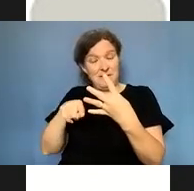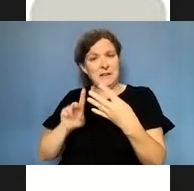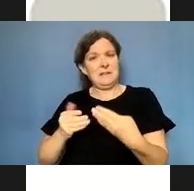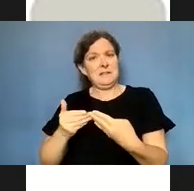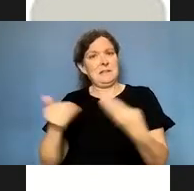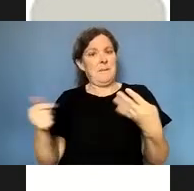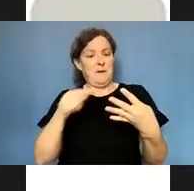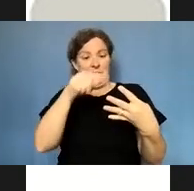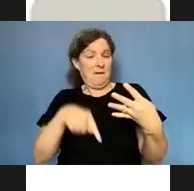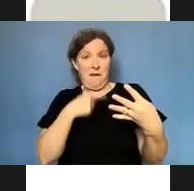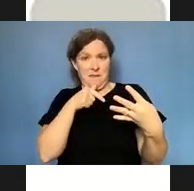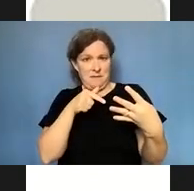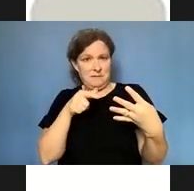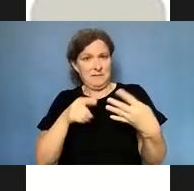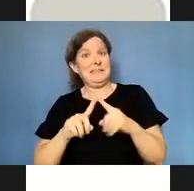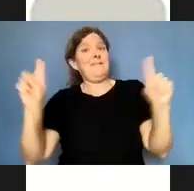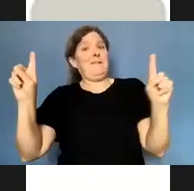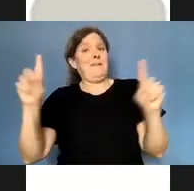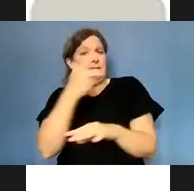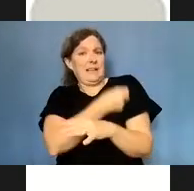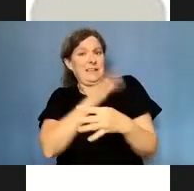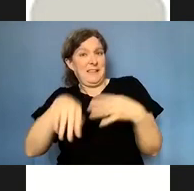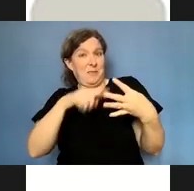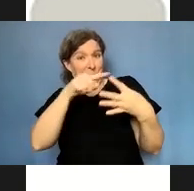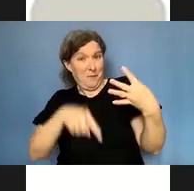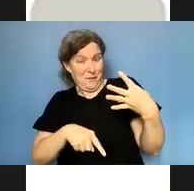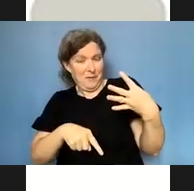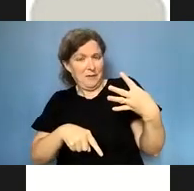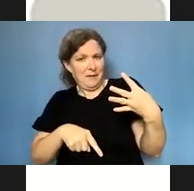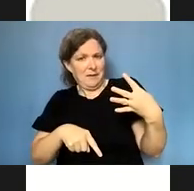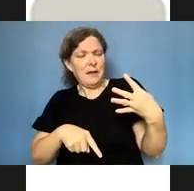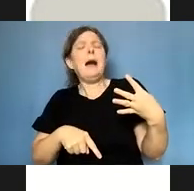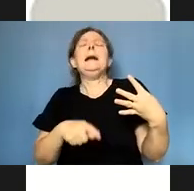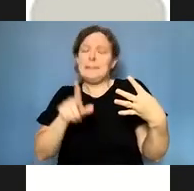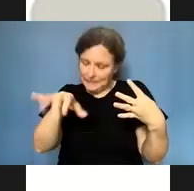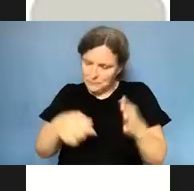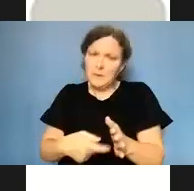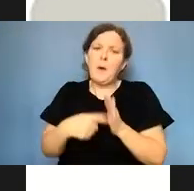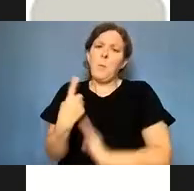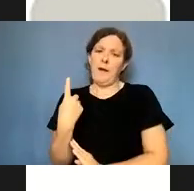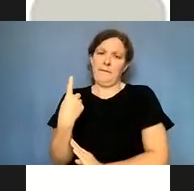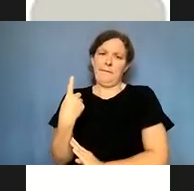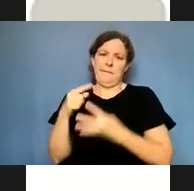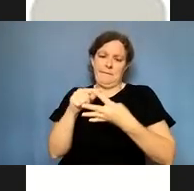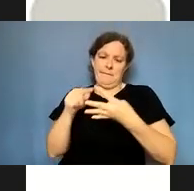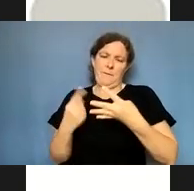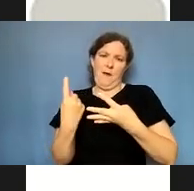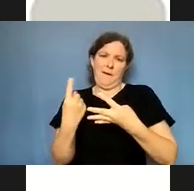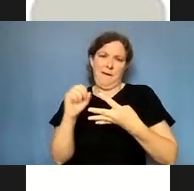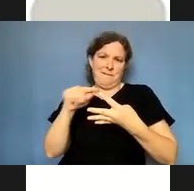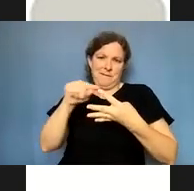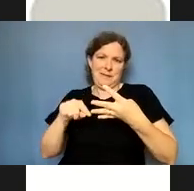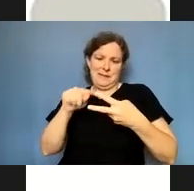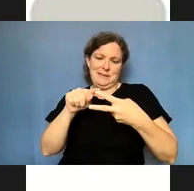that is something other than those 4, then they do need to get 1 dose of either Moderna or